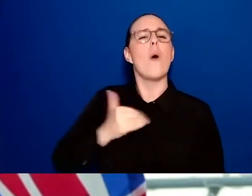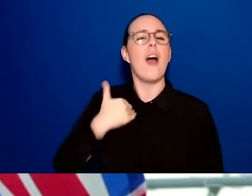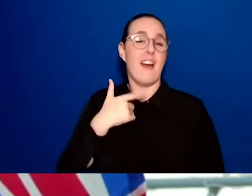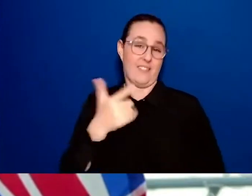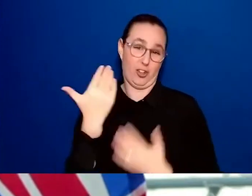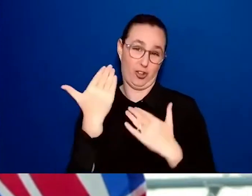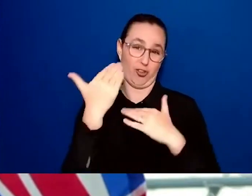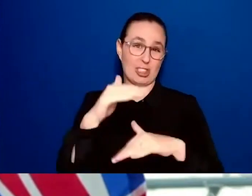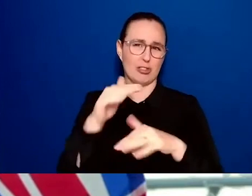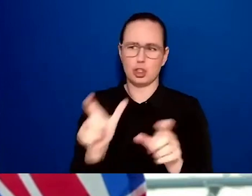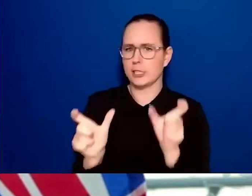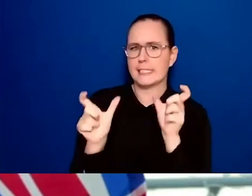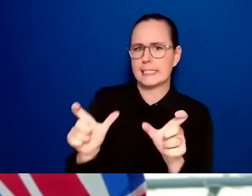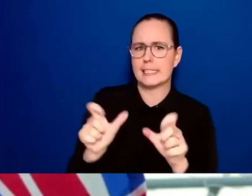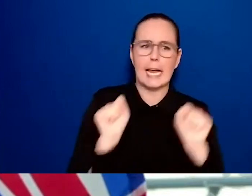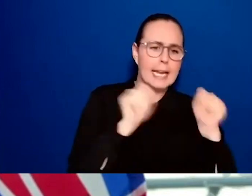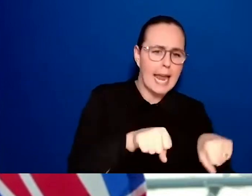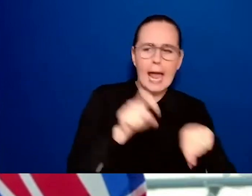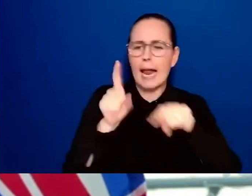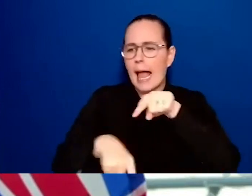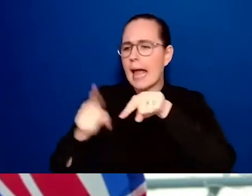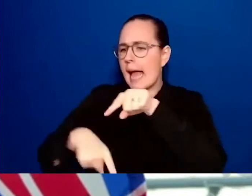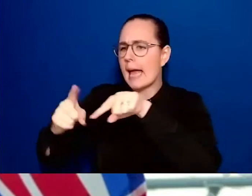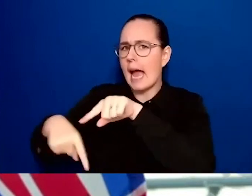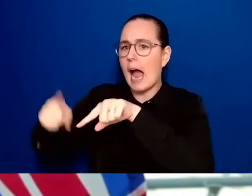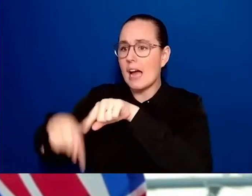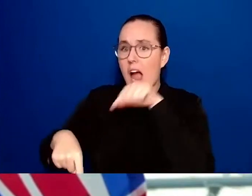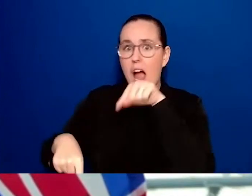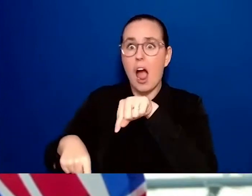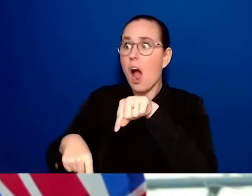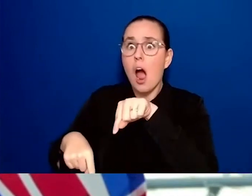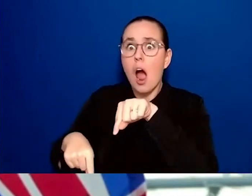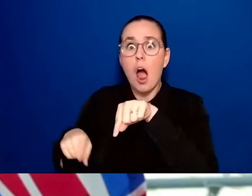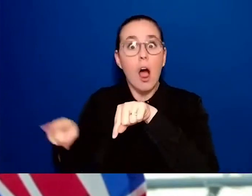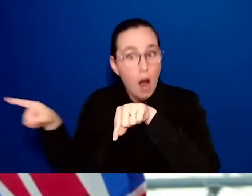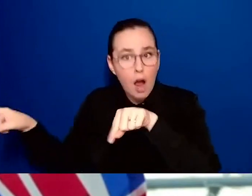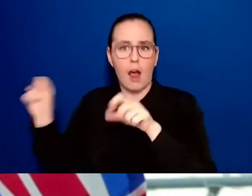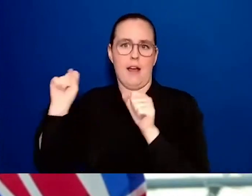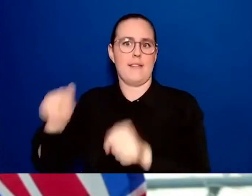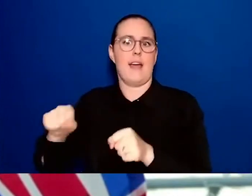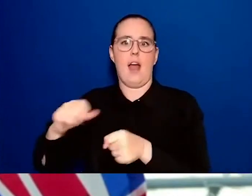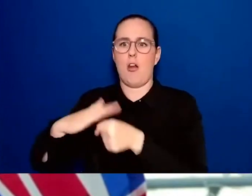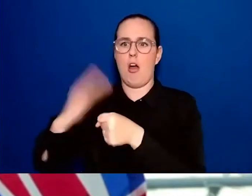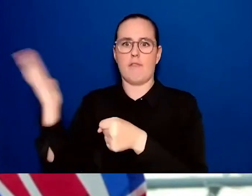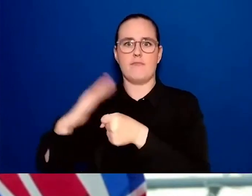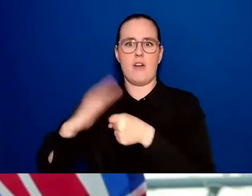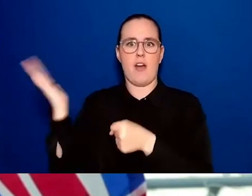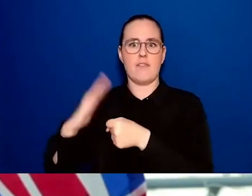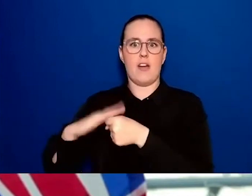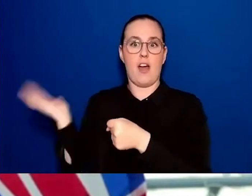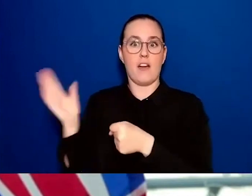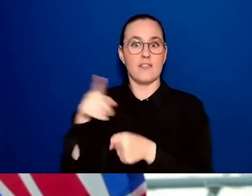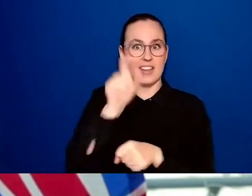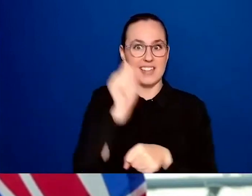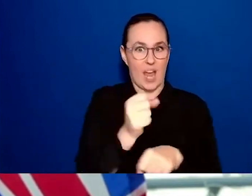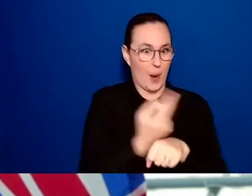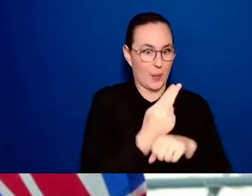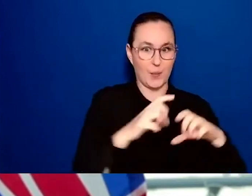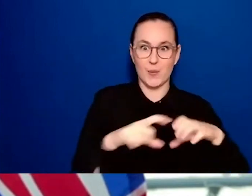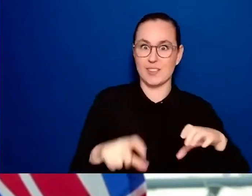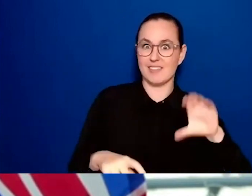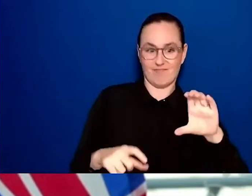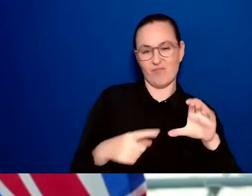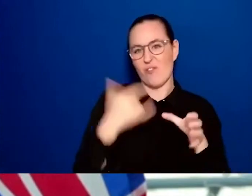exemptions to the restrictions for these businesses and events that use the BC vaccine card to ensure attendees are fully